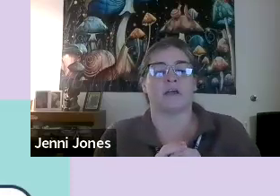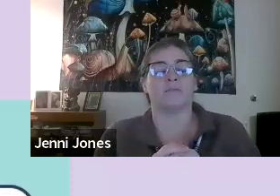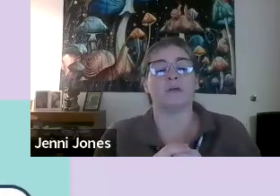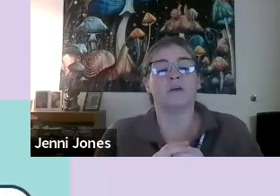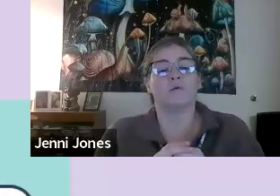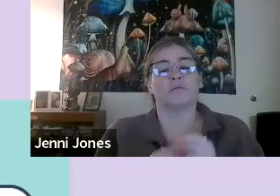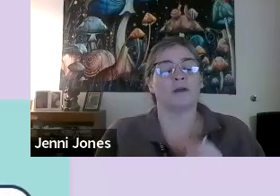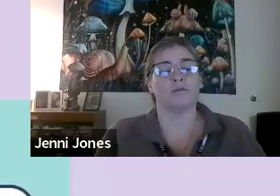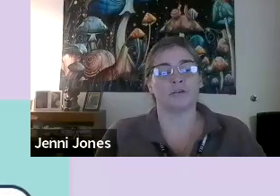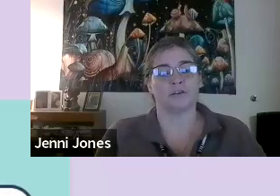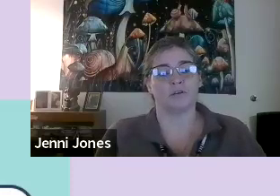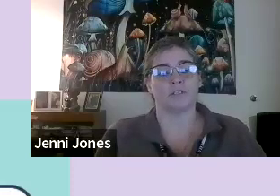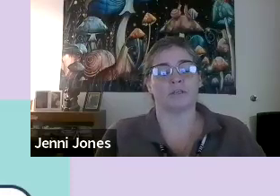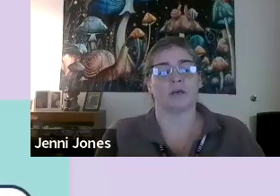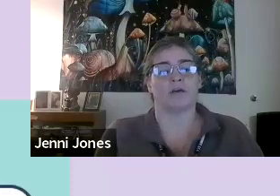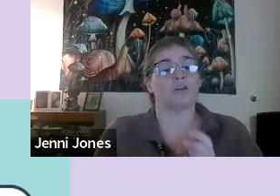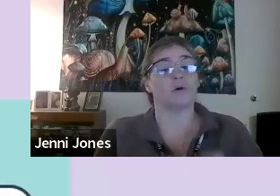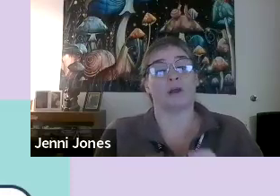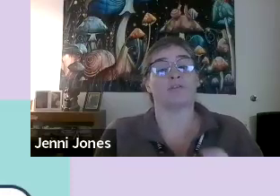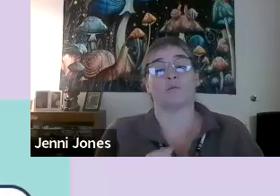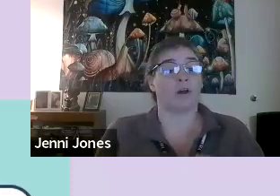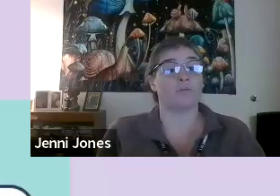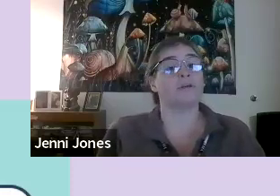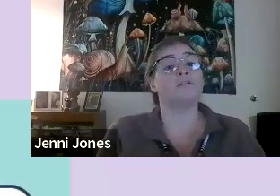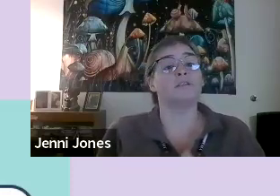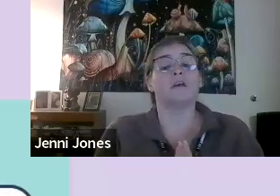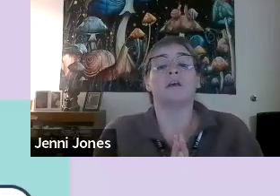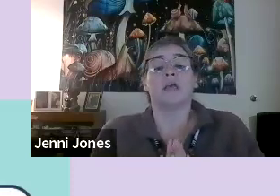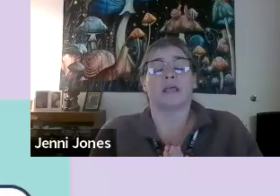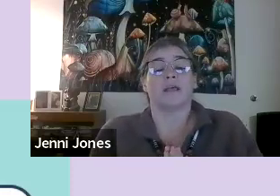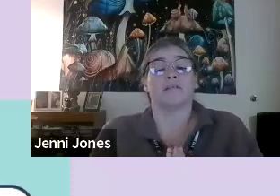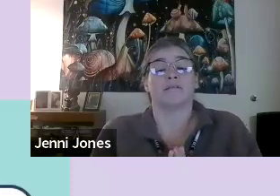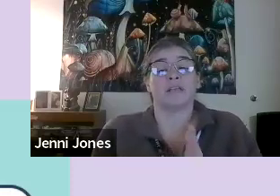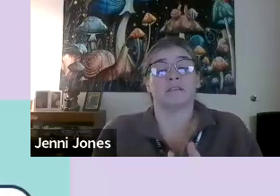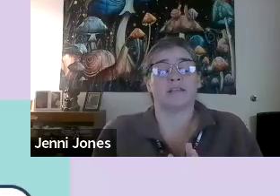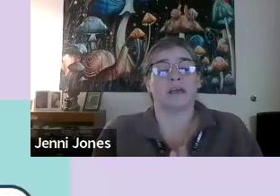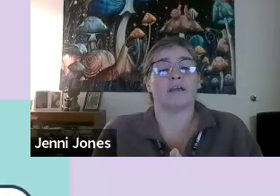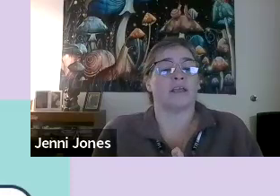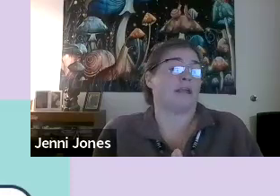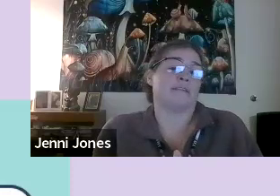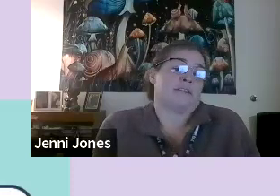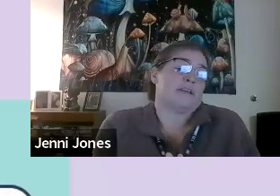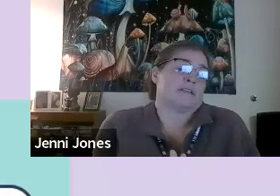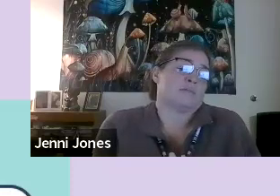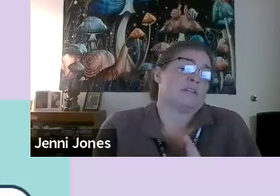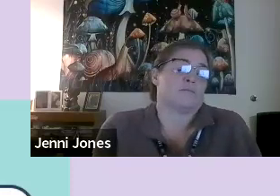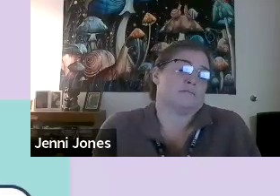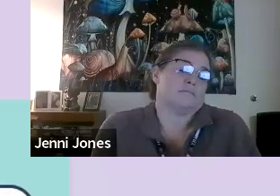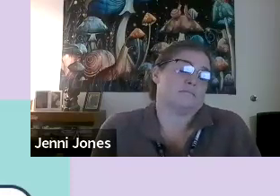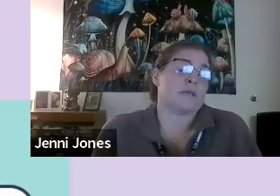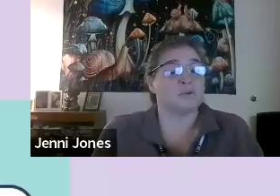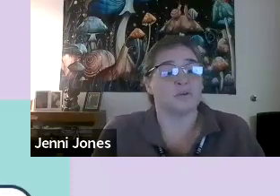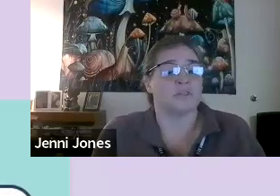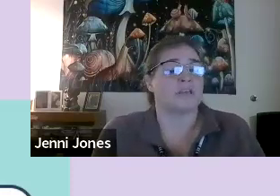that all the time with my older adults, you know, around their water pills and things like that. And I think it's something